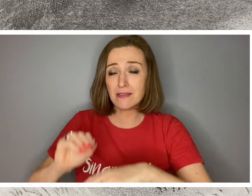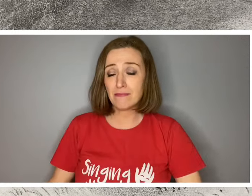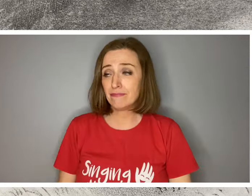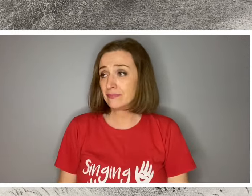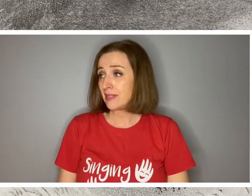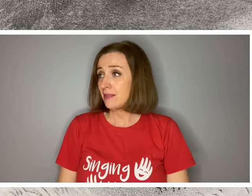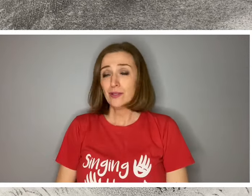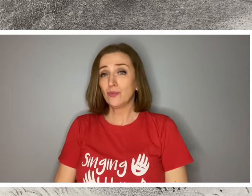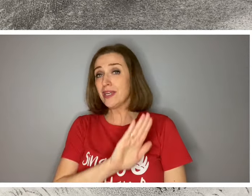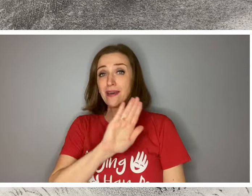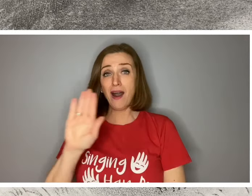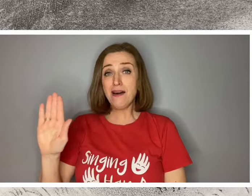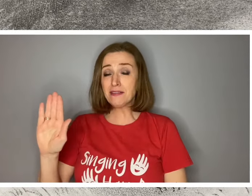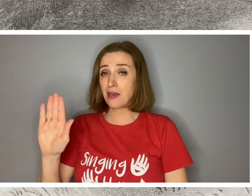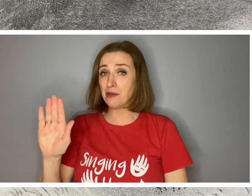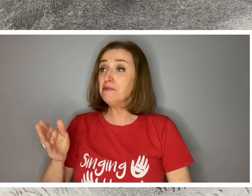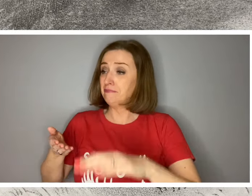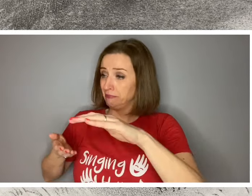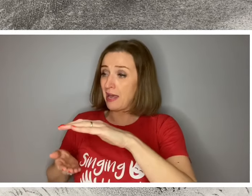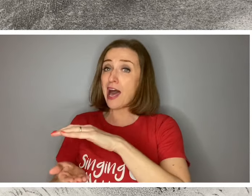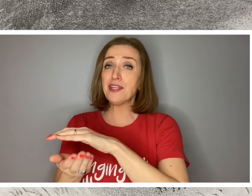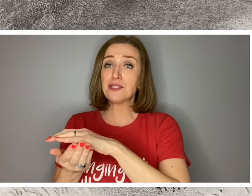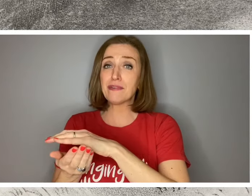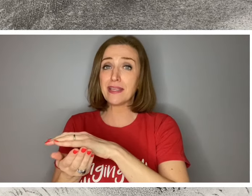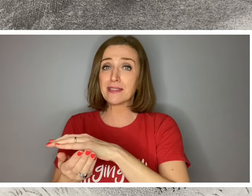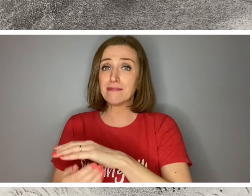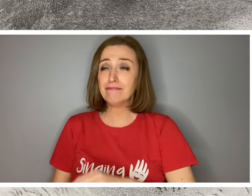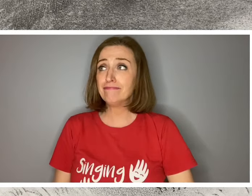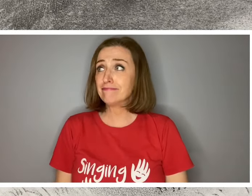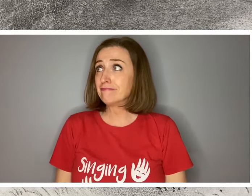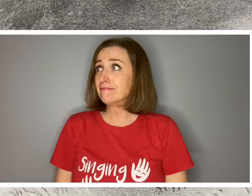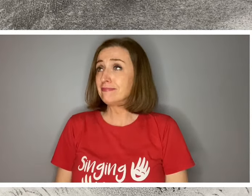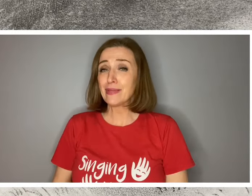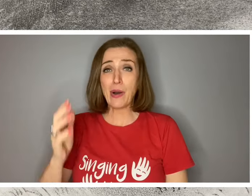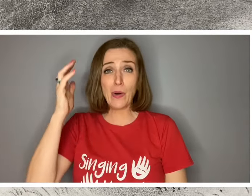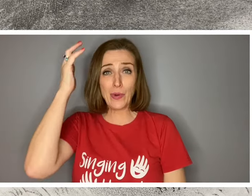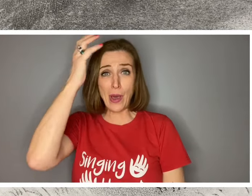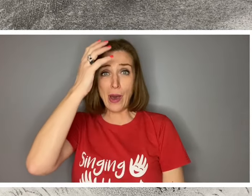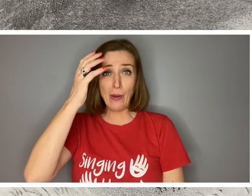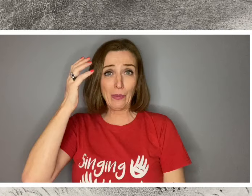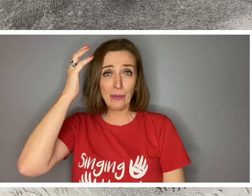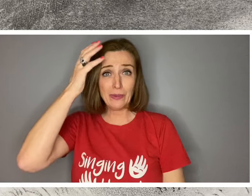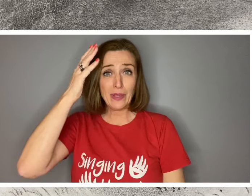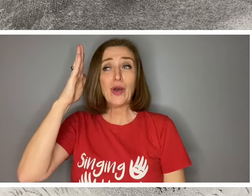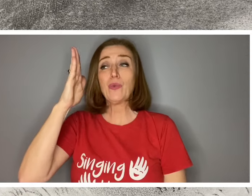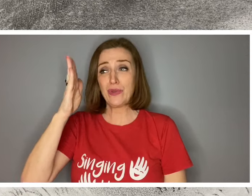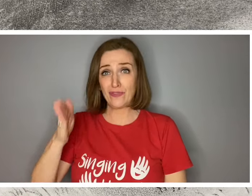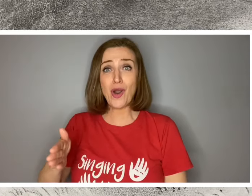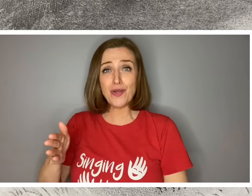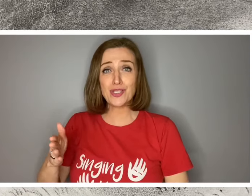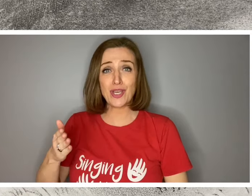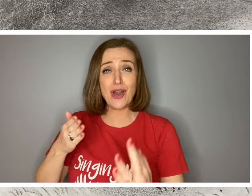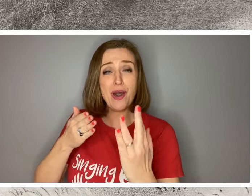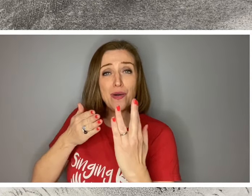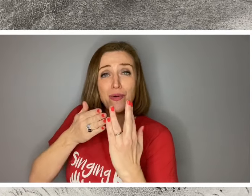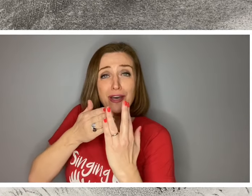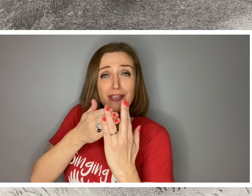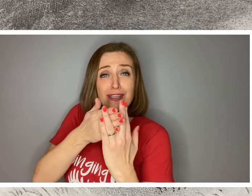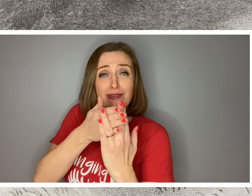it. We can't go under it. Oh no, we've got to